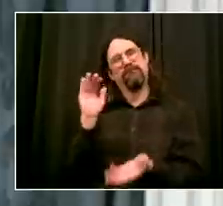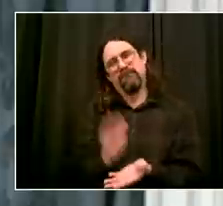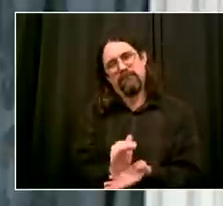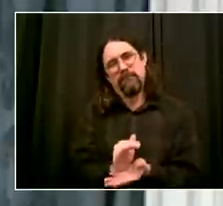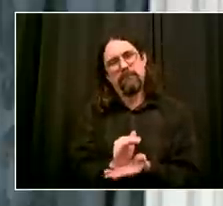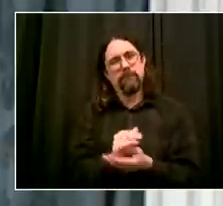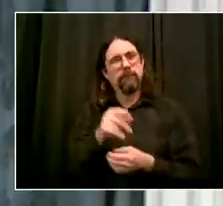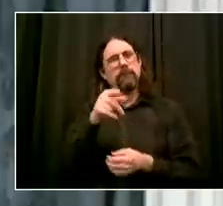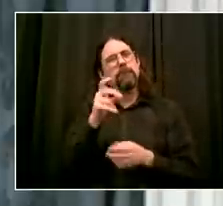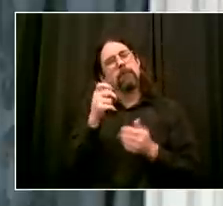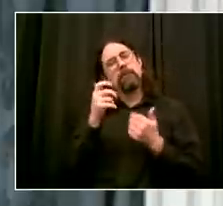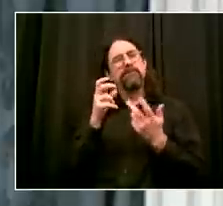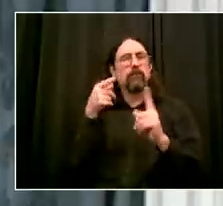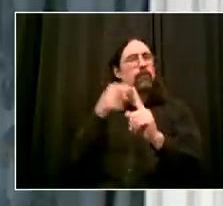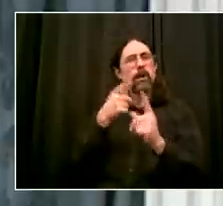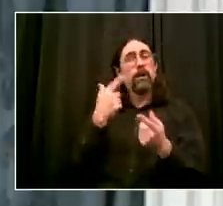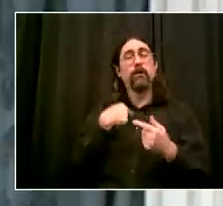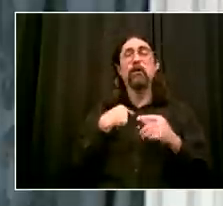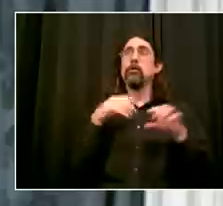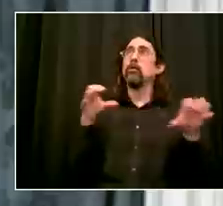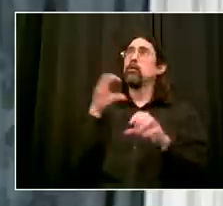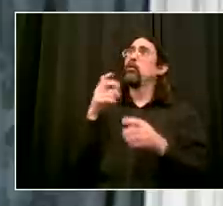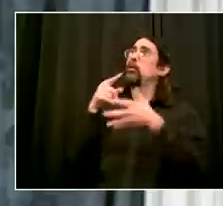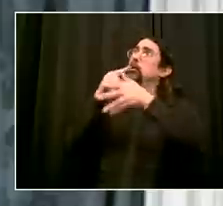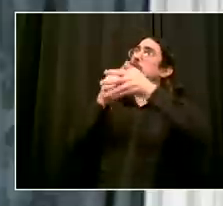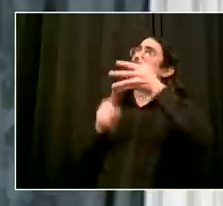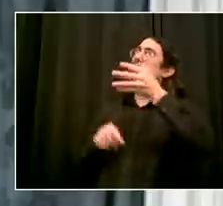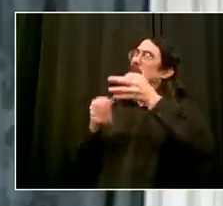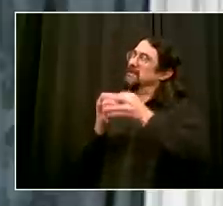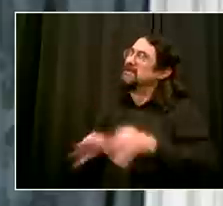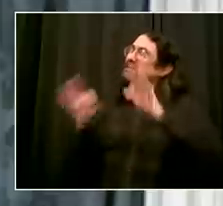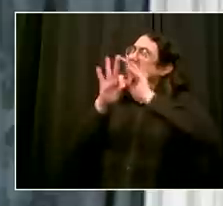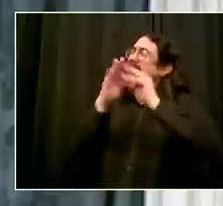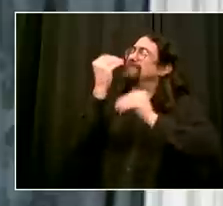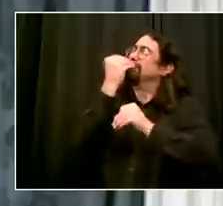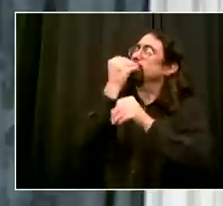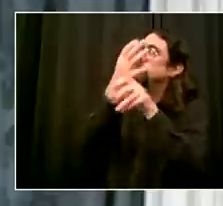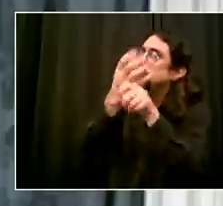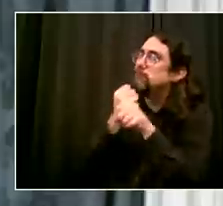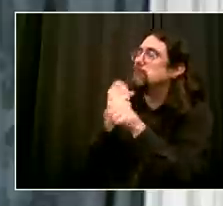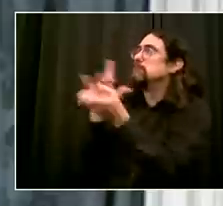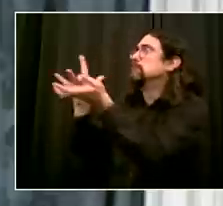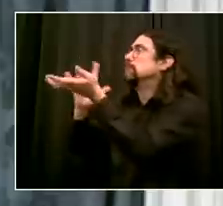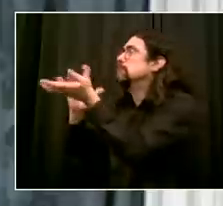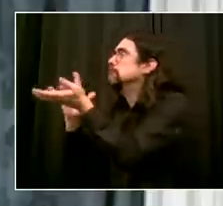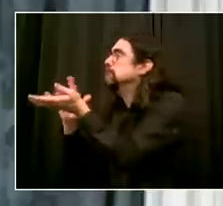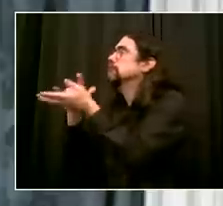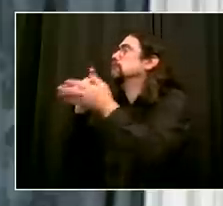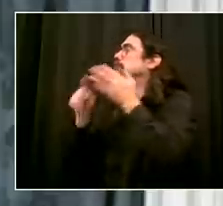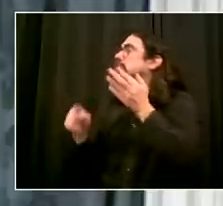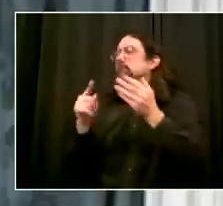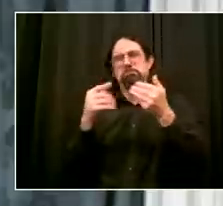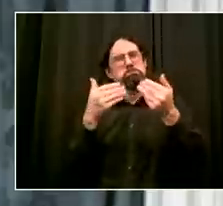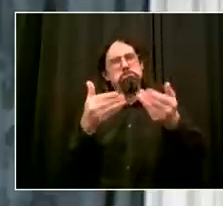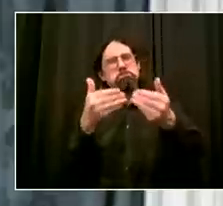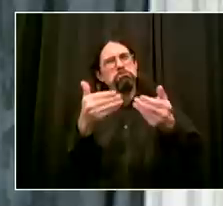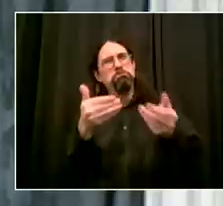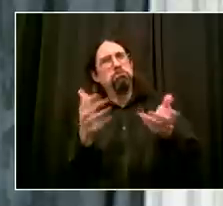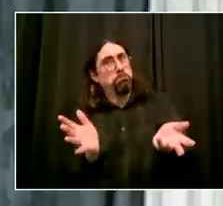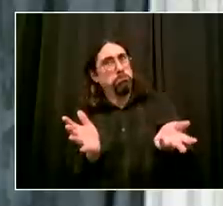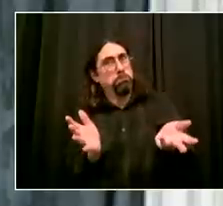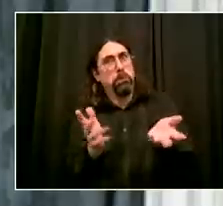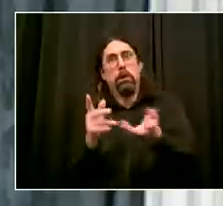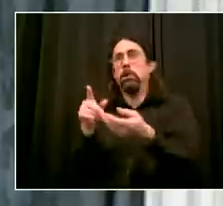said, yes, we need to do everything that we can as a city, but also as neighbors, as family